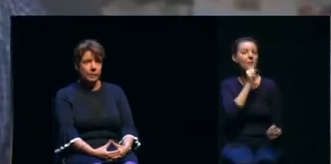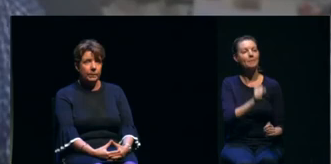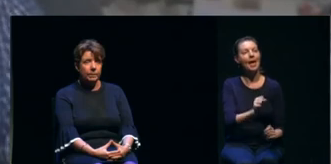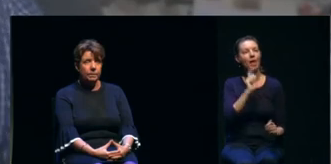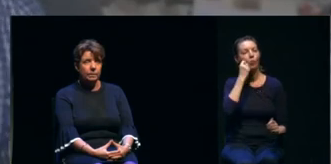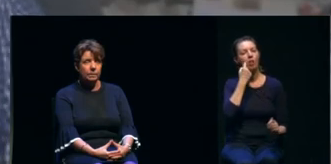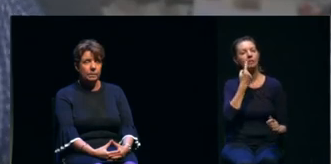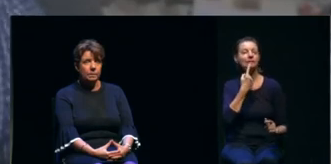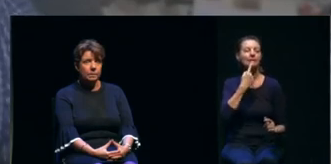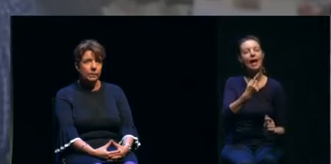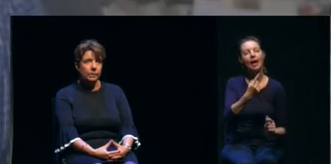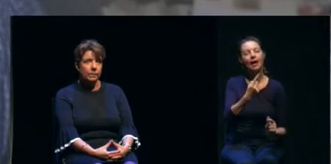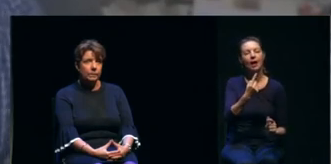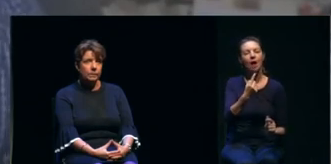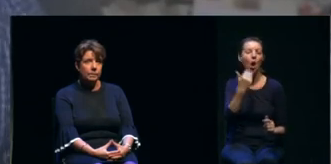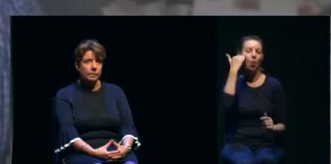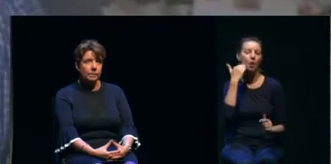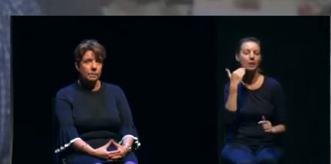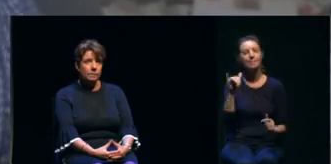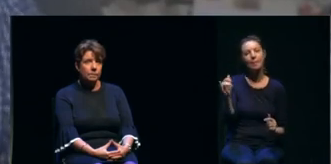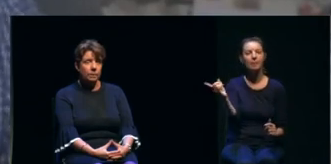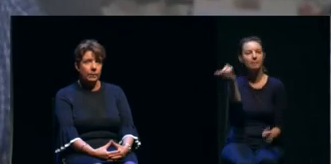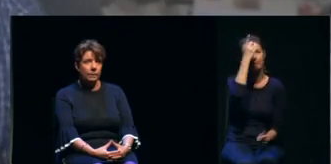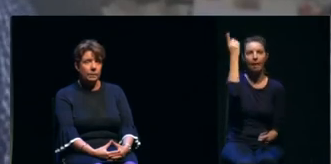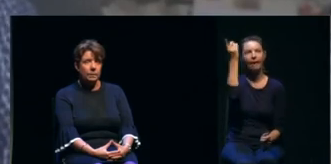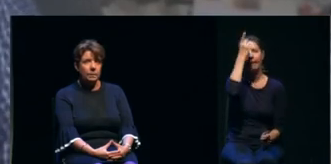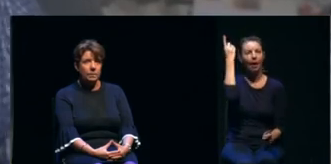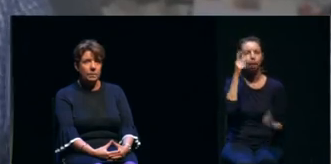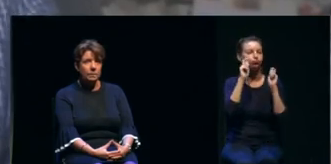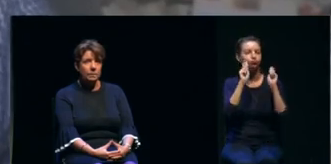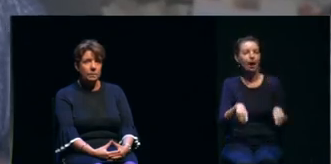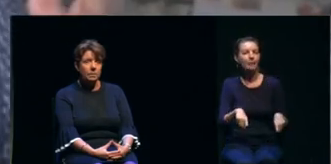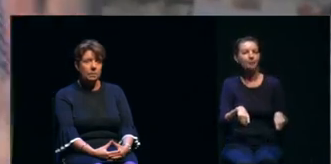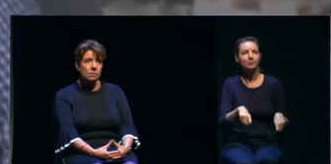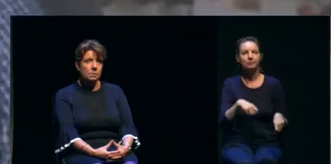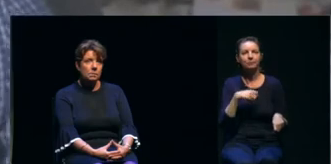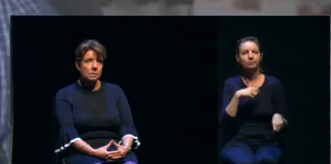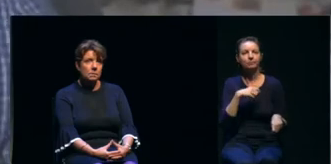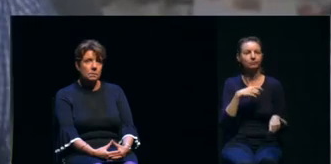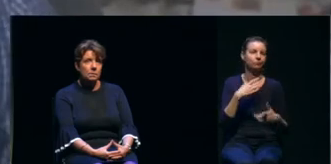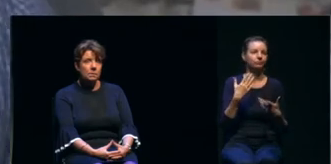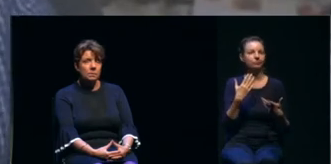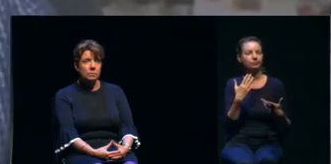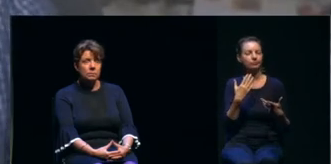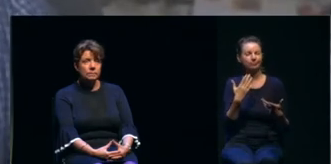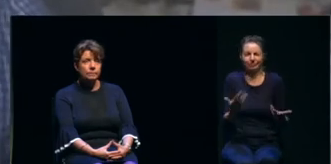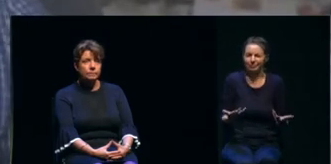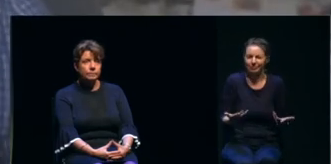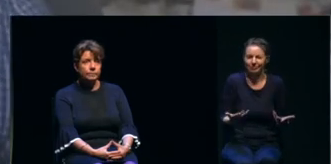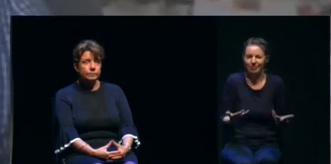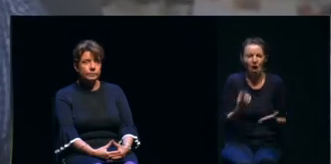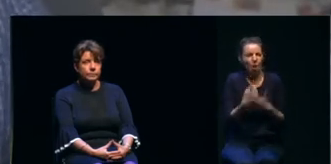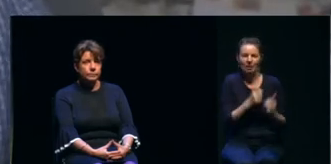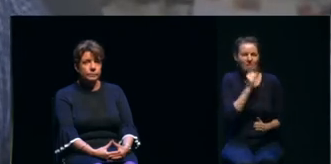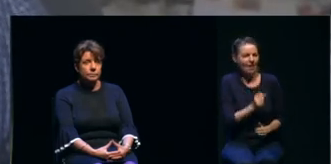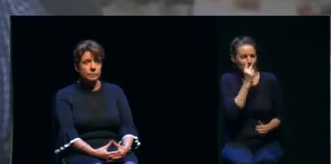this argument that women might make up rape allegations. Like, kind of, like, you would have to be a man to say that,